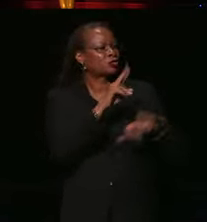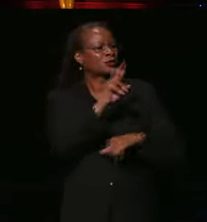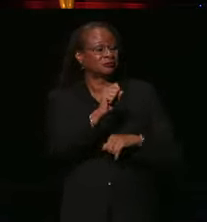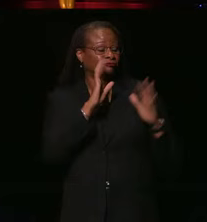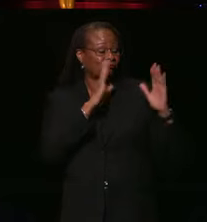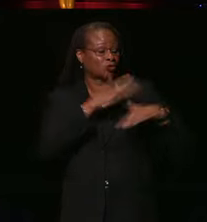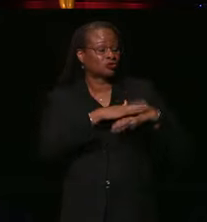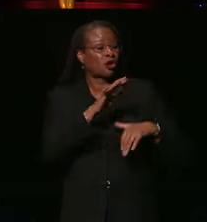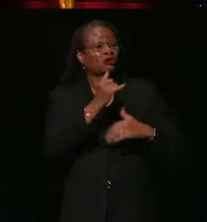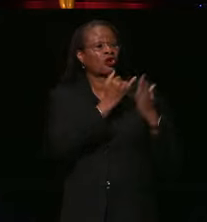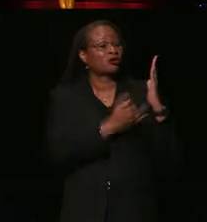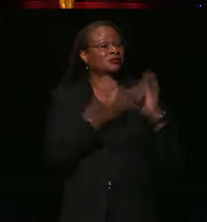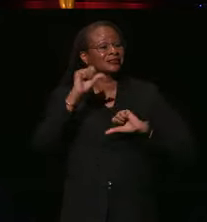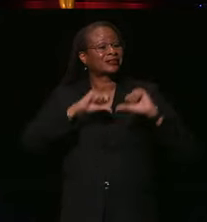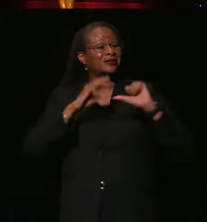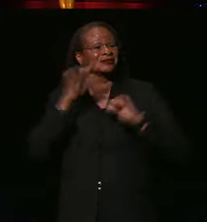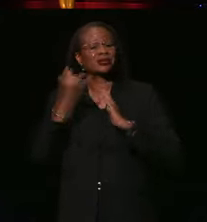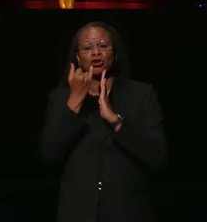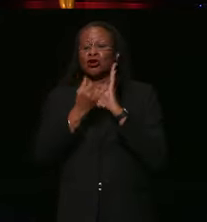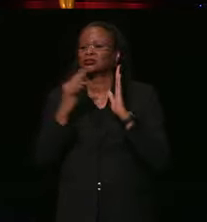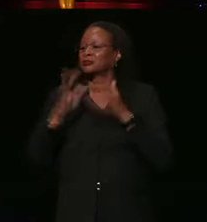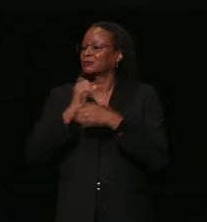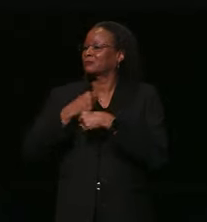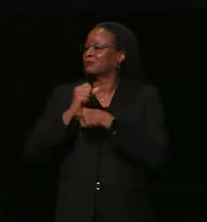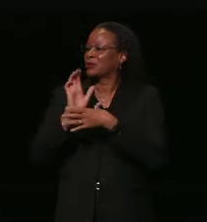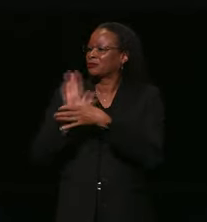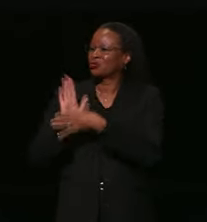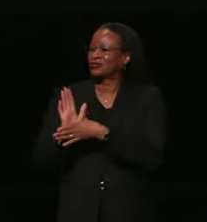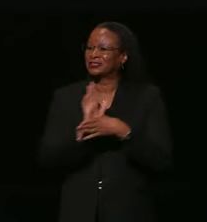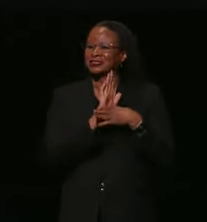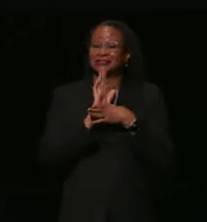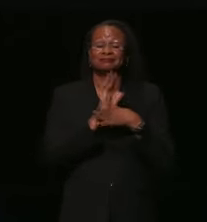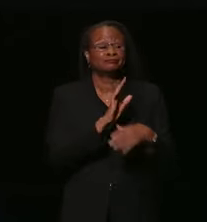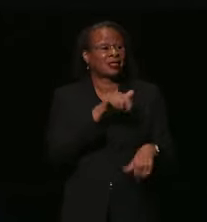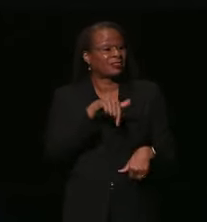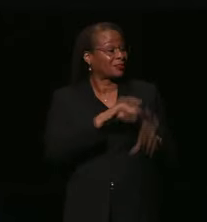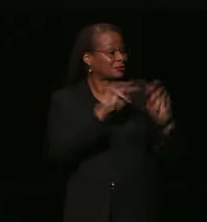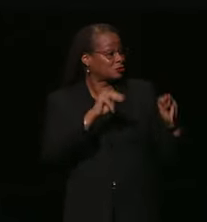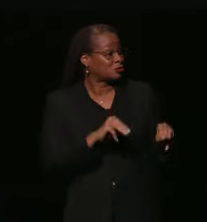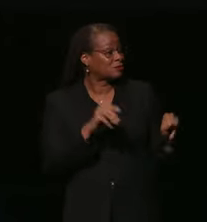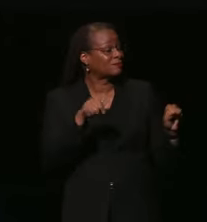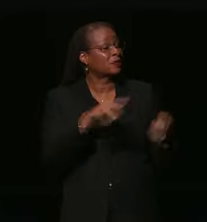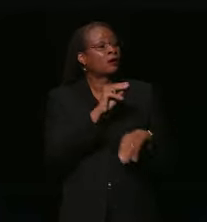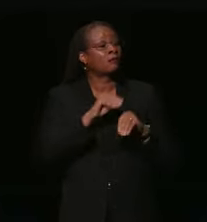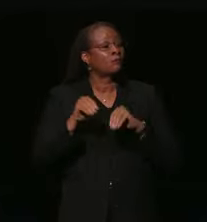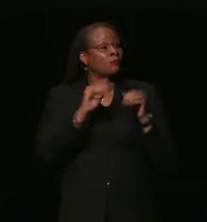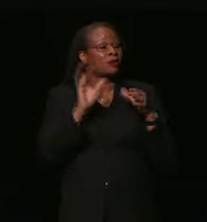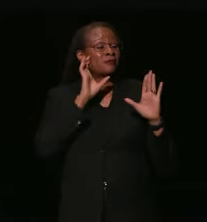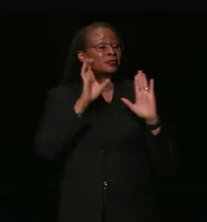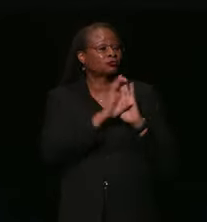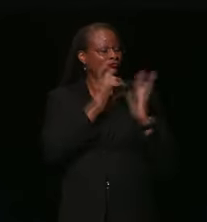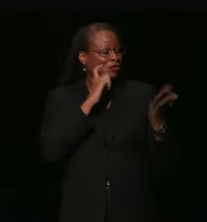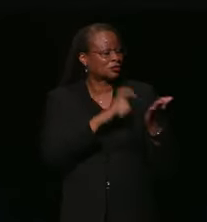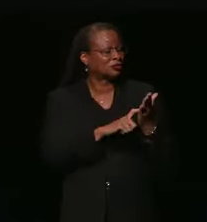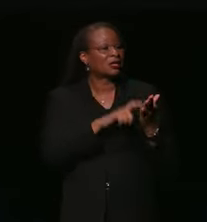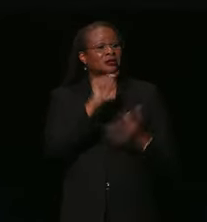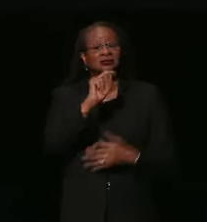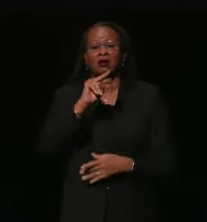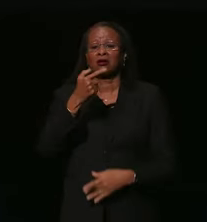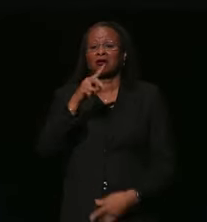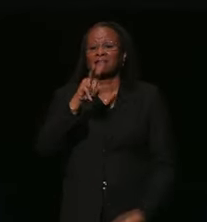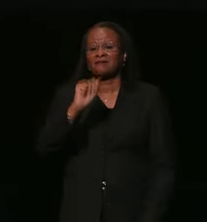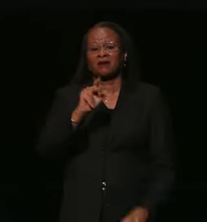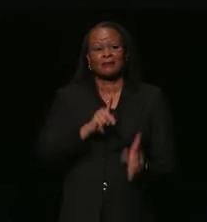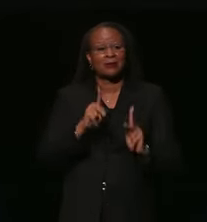arts, sciences, and artists of movie making. The Academy Museum of Motion Pictures acknowledges the Tongva